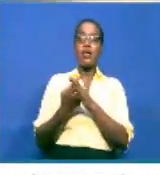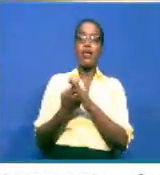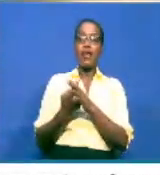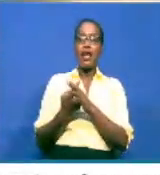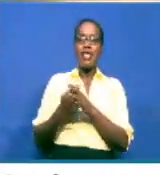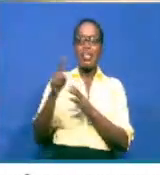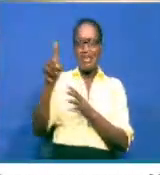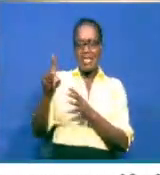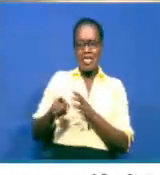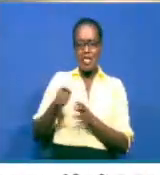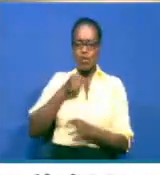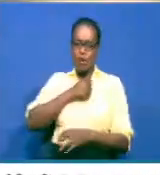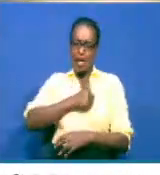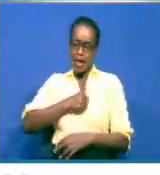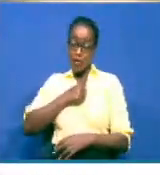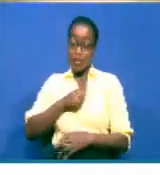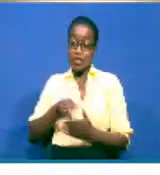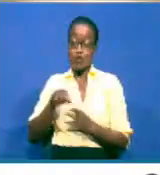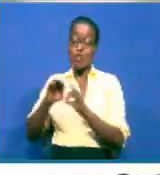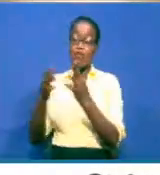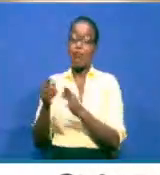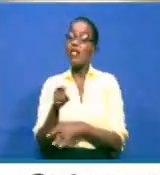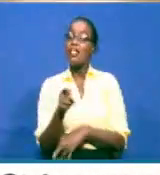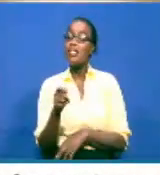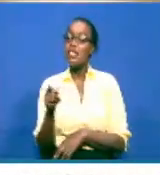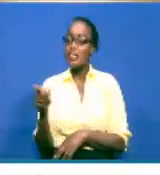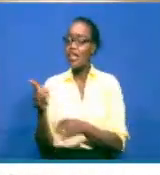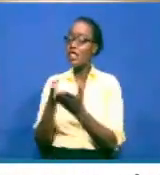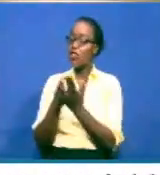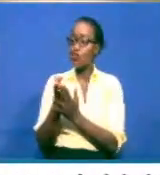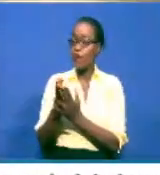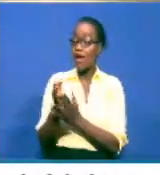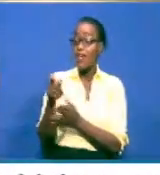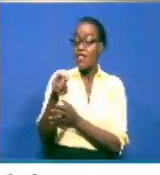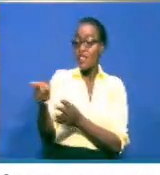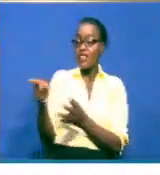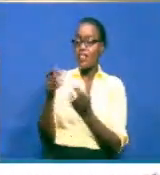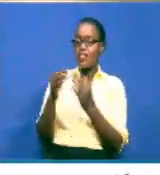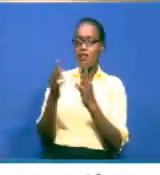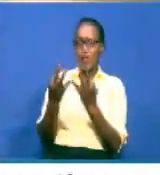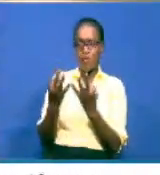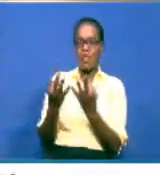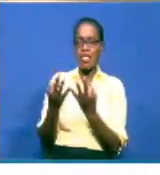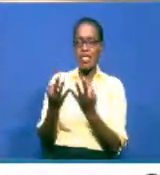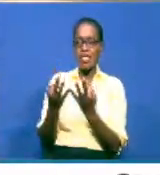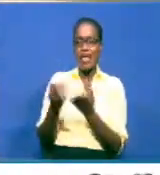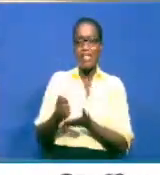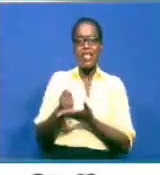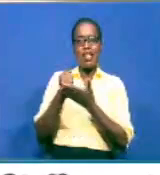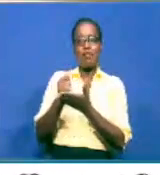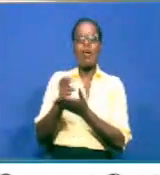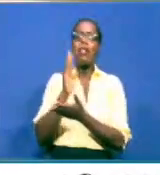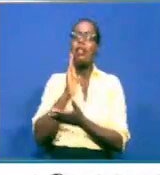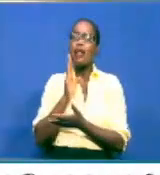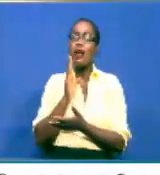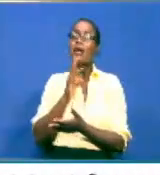really empathize such families, yes. and ensure that these families are actually being helped, even the parents, because